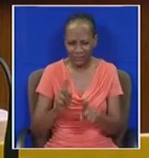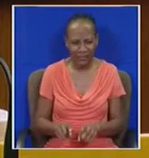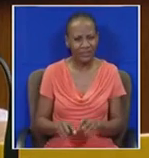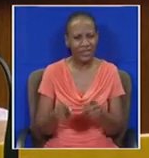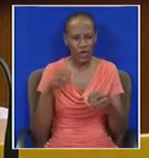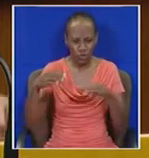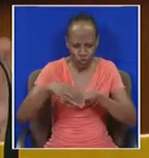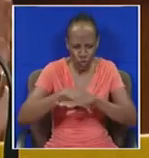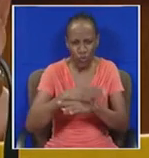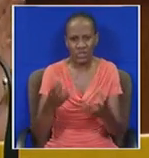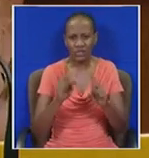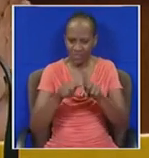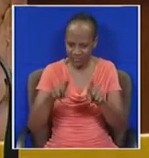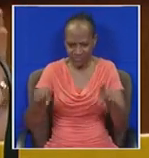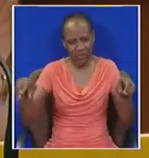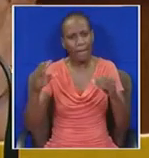footwear.